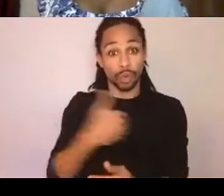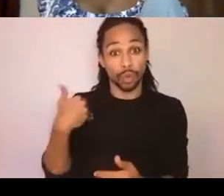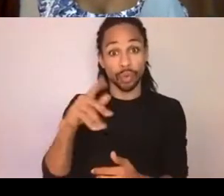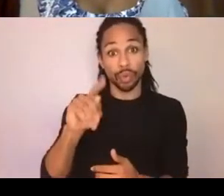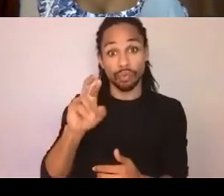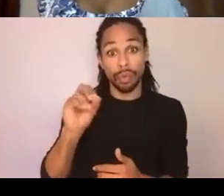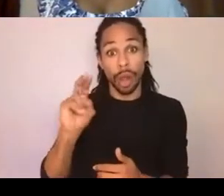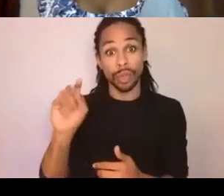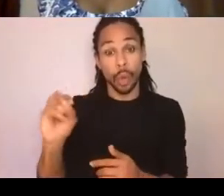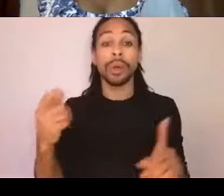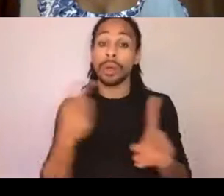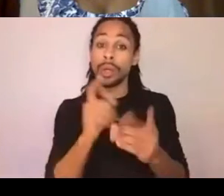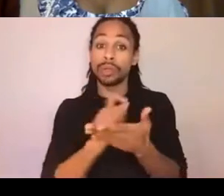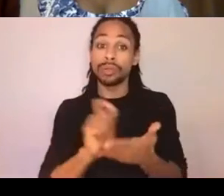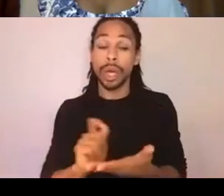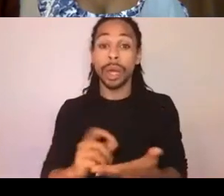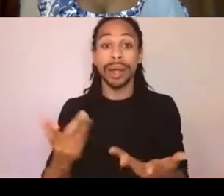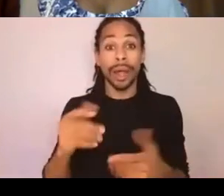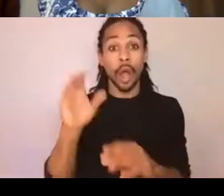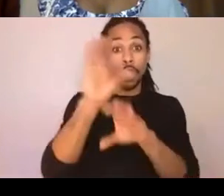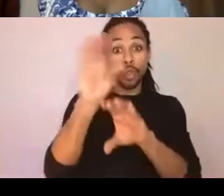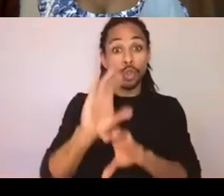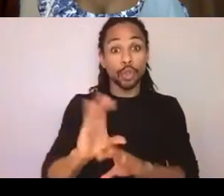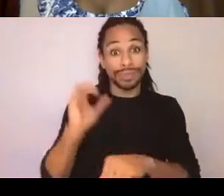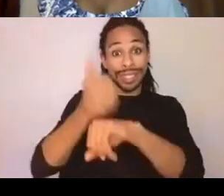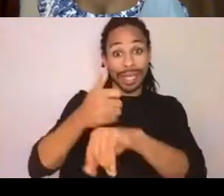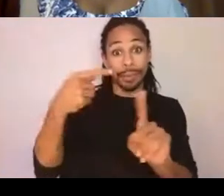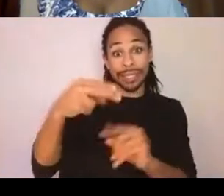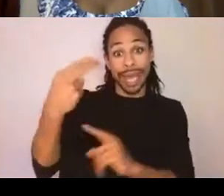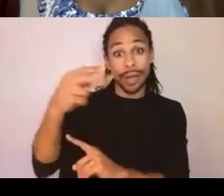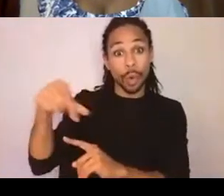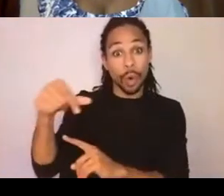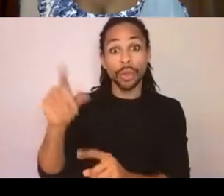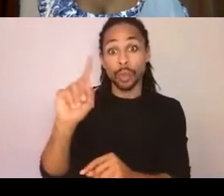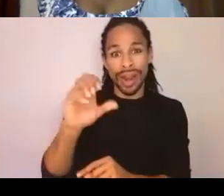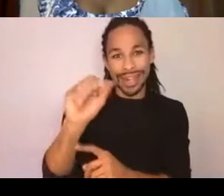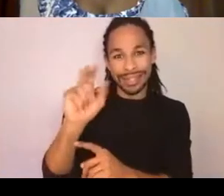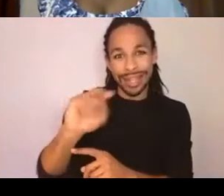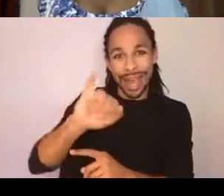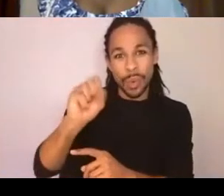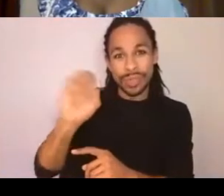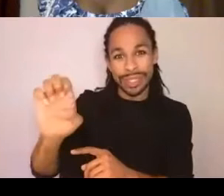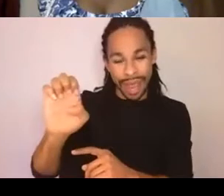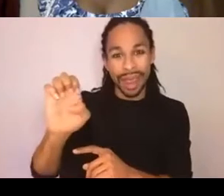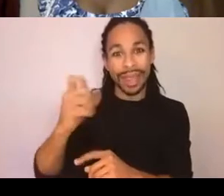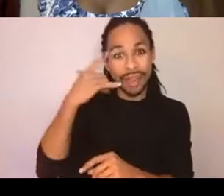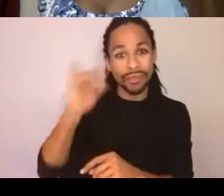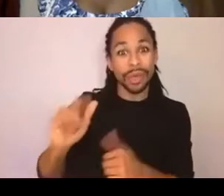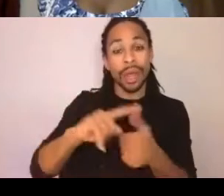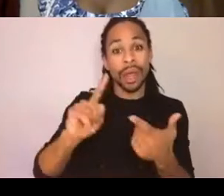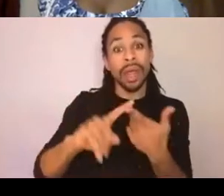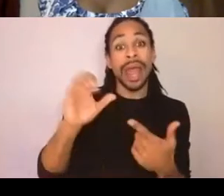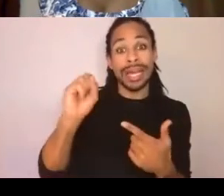writes, quote, Zoom has erected its headquarters in San Jose, California, while Skype has erected one key arm of its operations in Palo